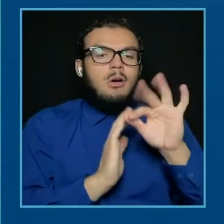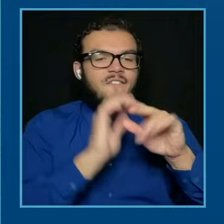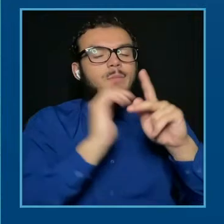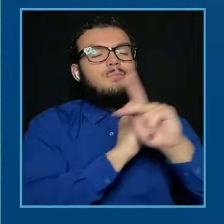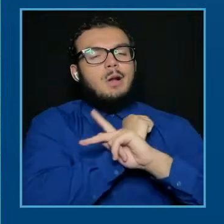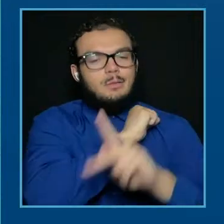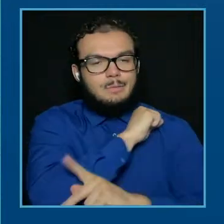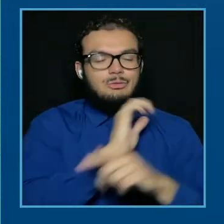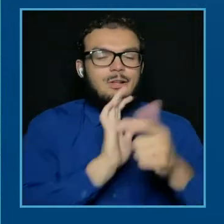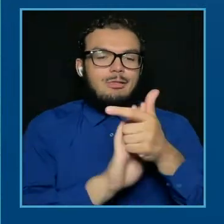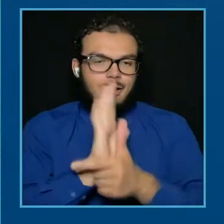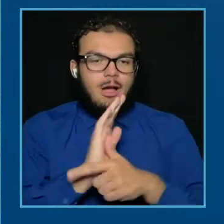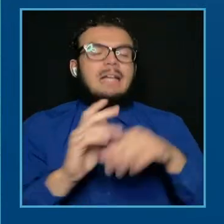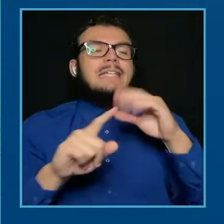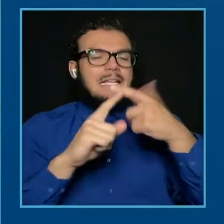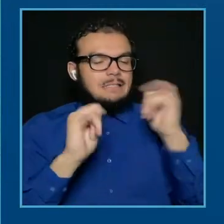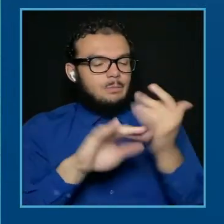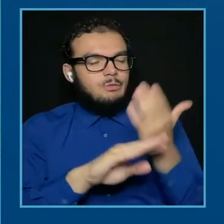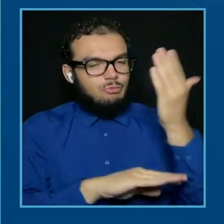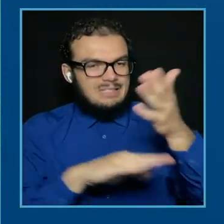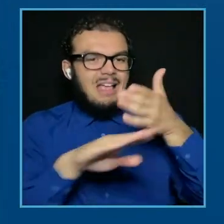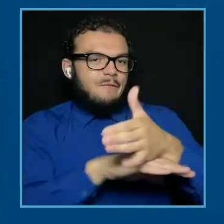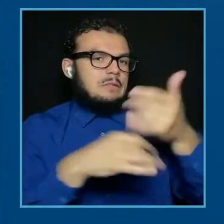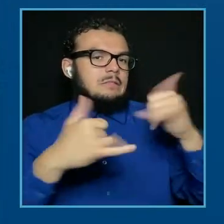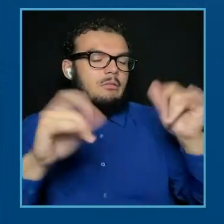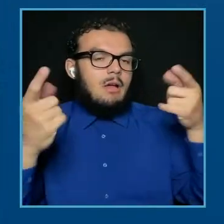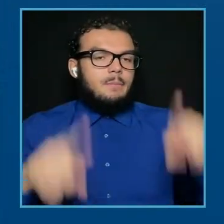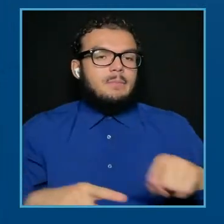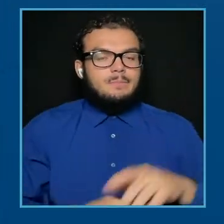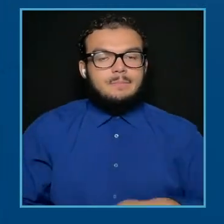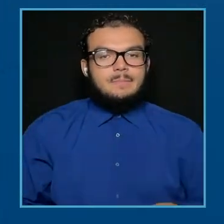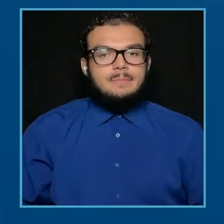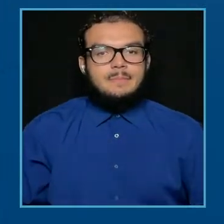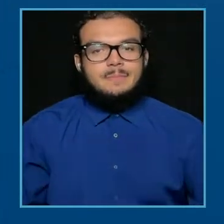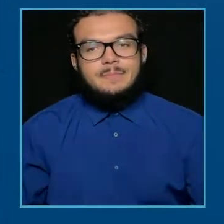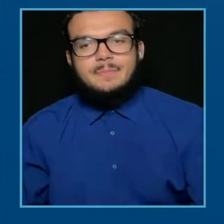raised after the fact. Okay, thank you.